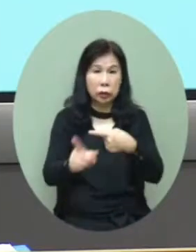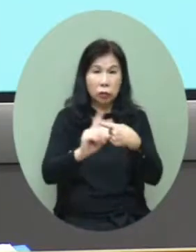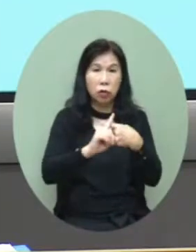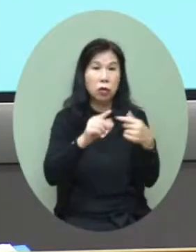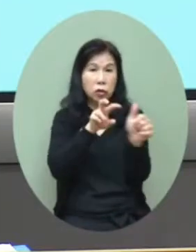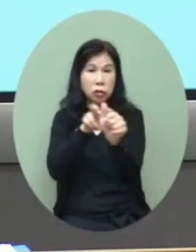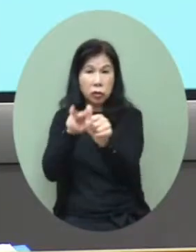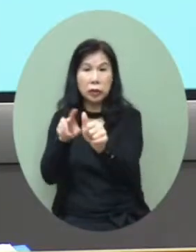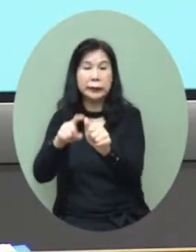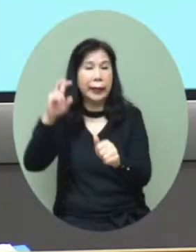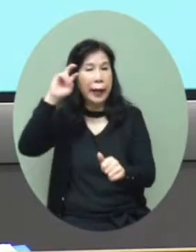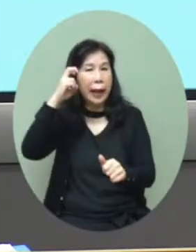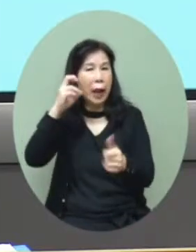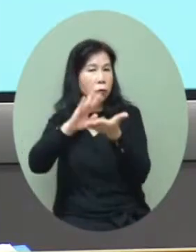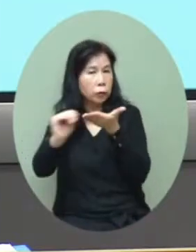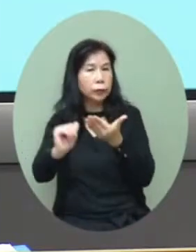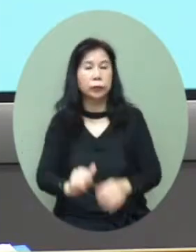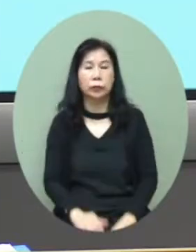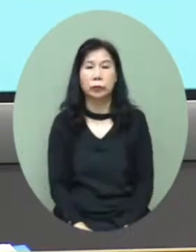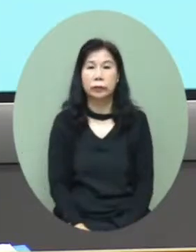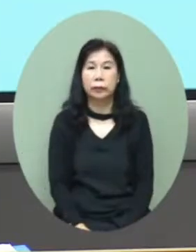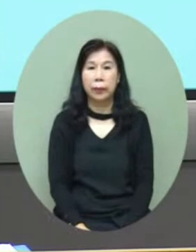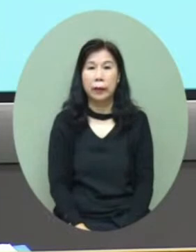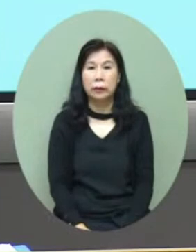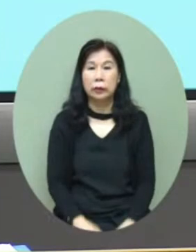that we